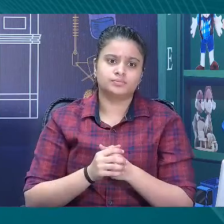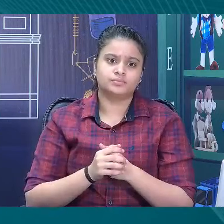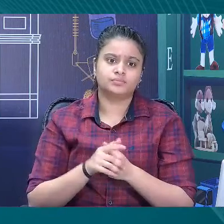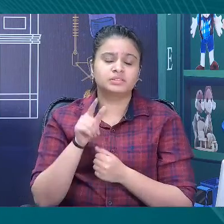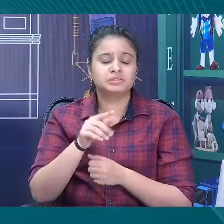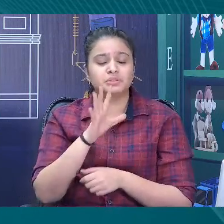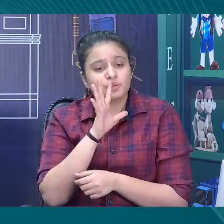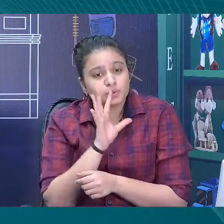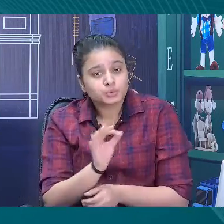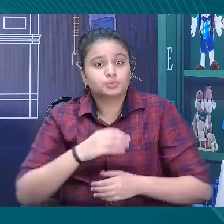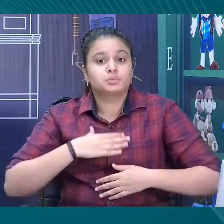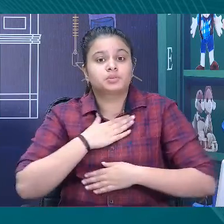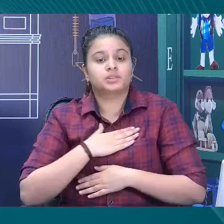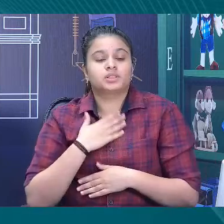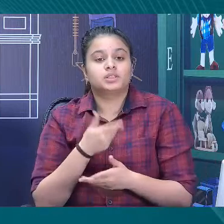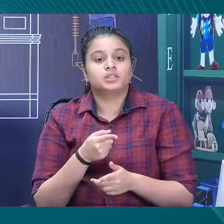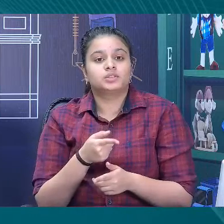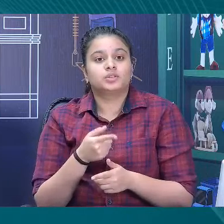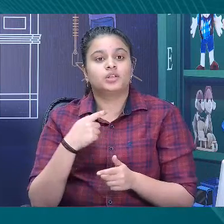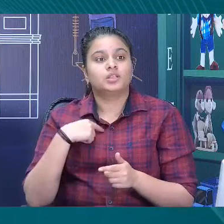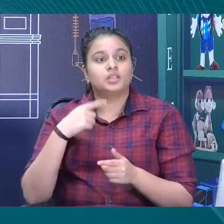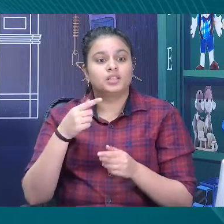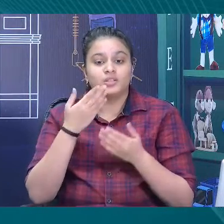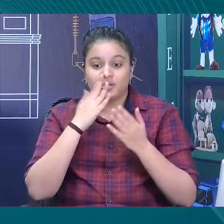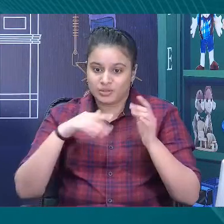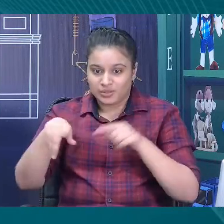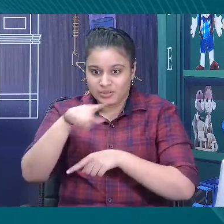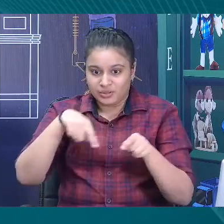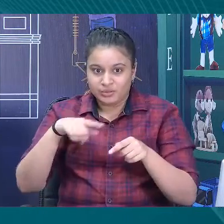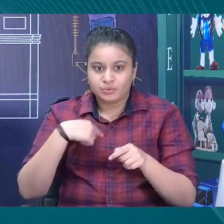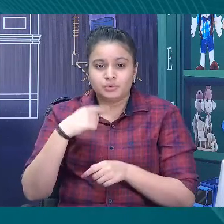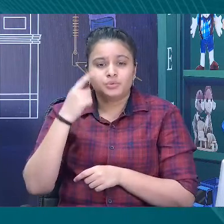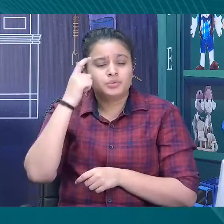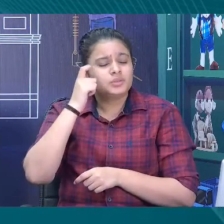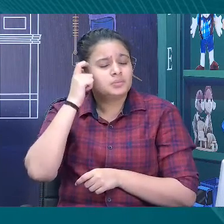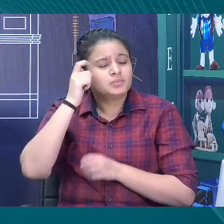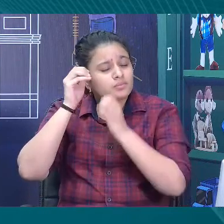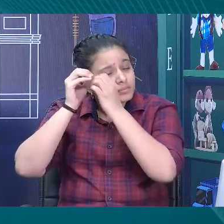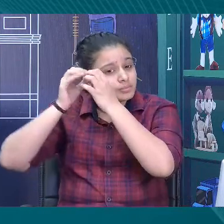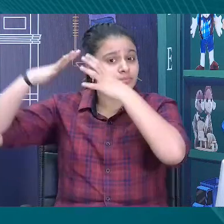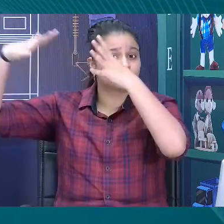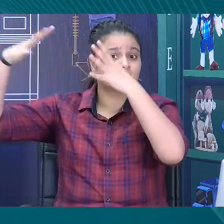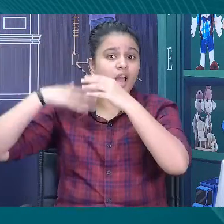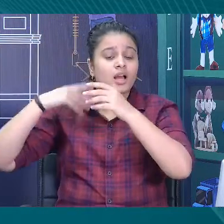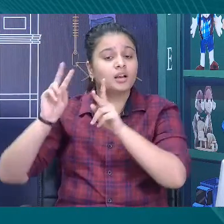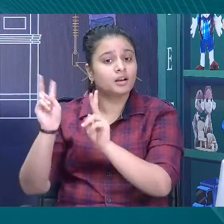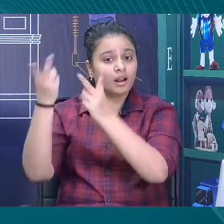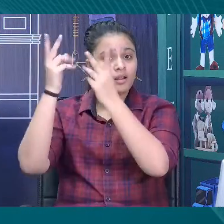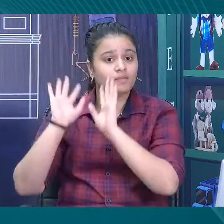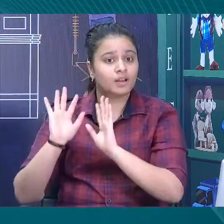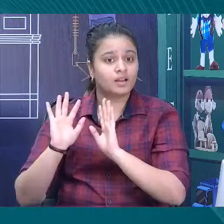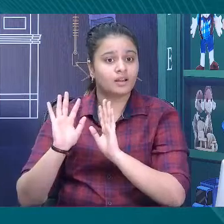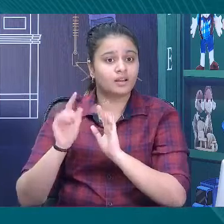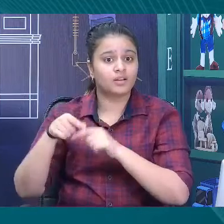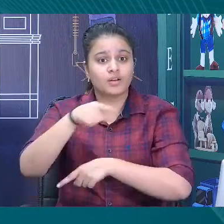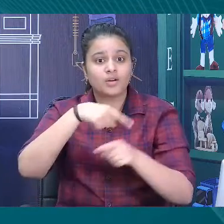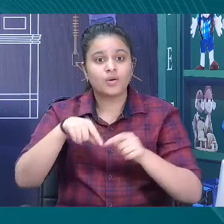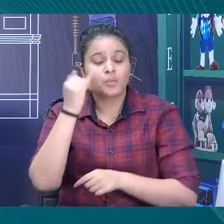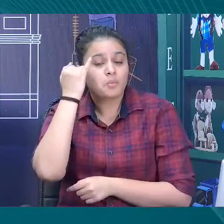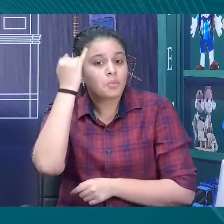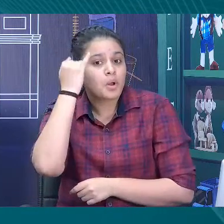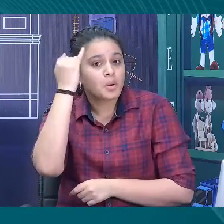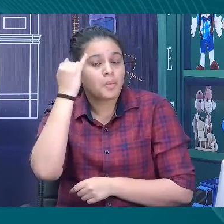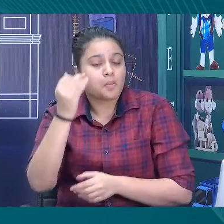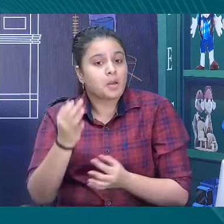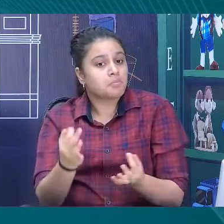pure joy to deal with such children. They have the unique imagination, and sometimes they come up with brilliant ideas, I